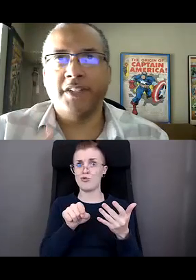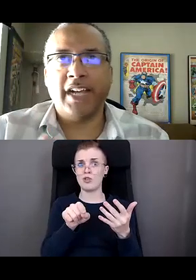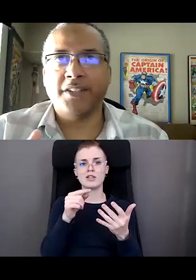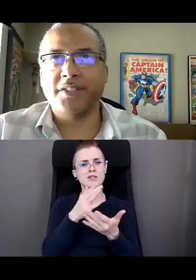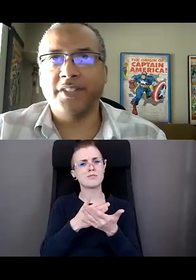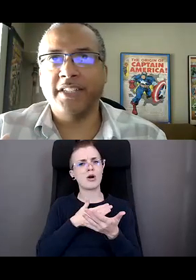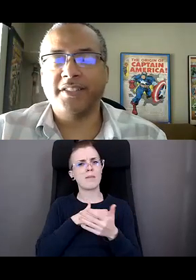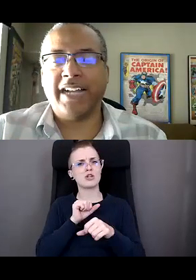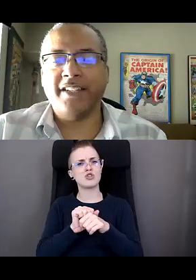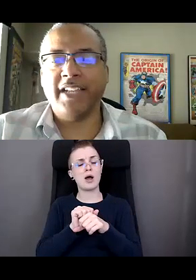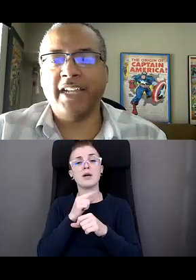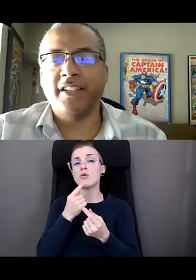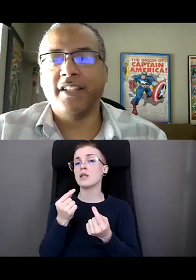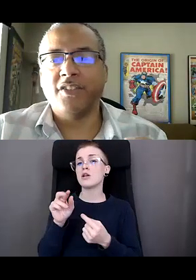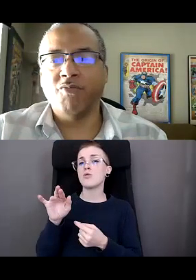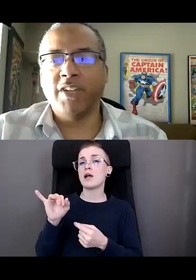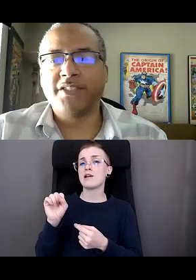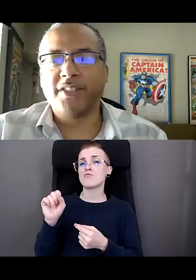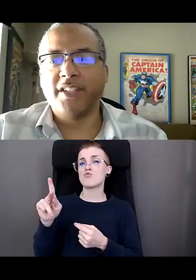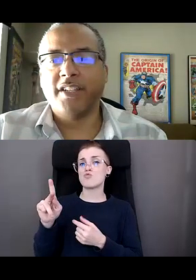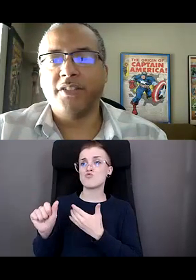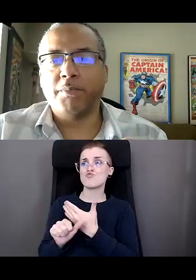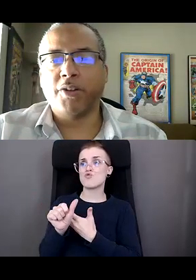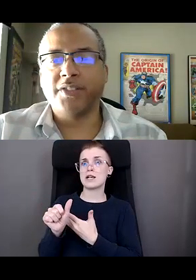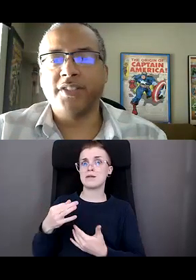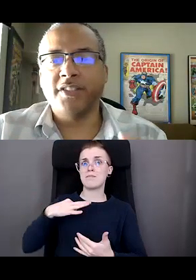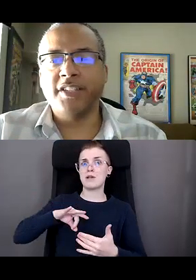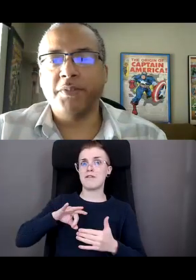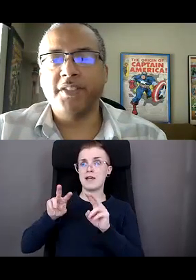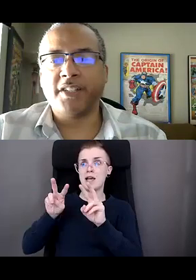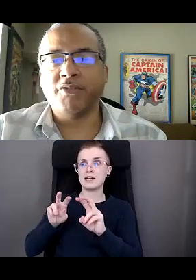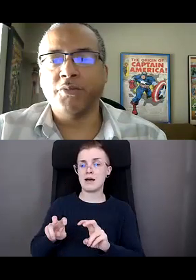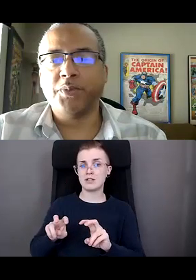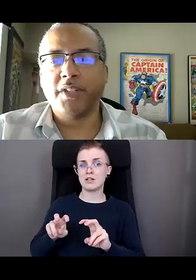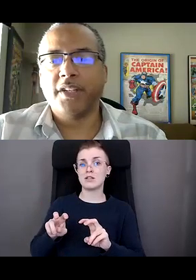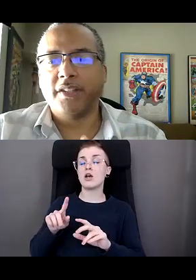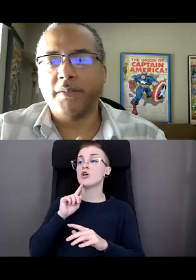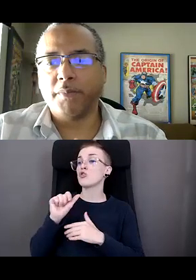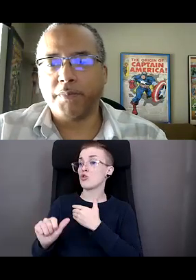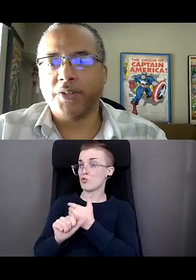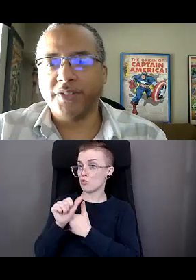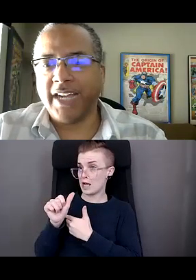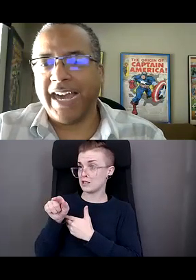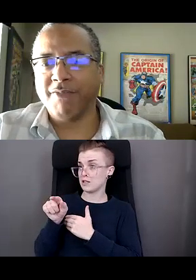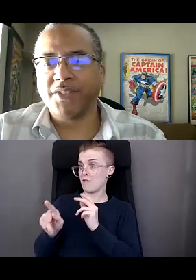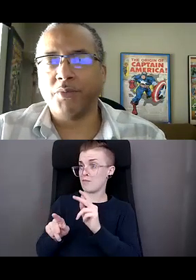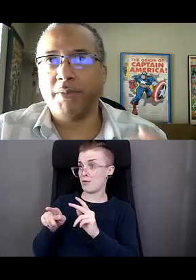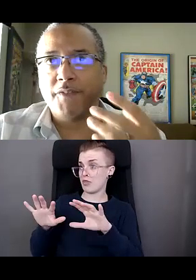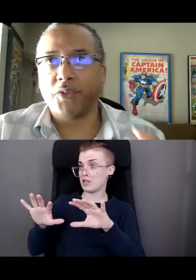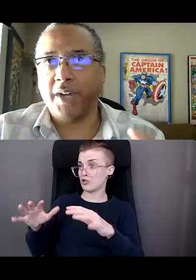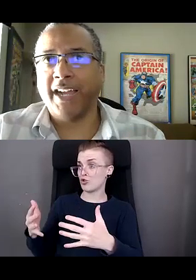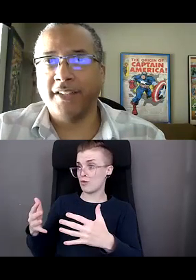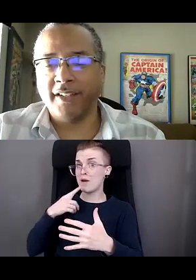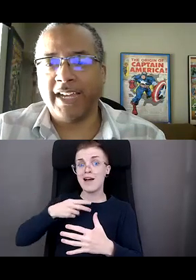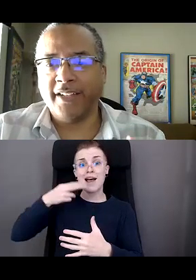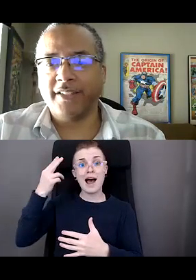benefit analysis, and they decided that the risk to persons in these particular groups, persons at high risk, so we're talking about folks